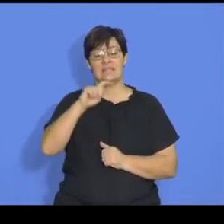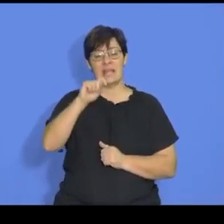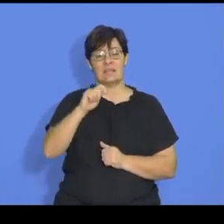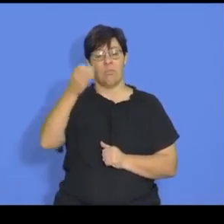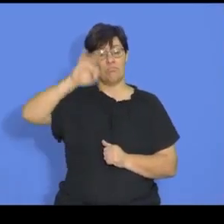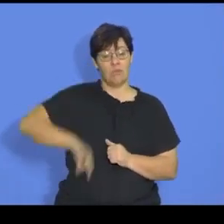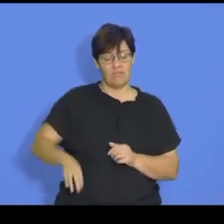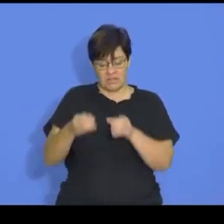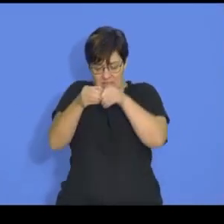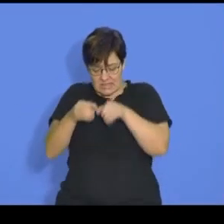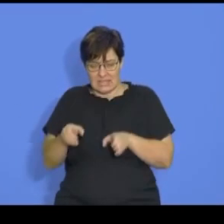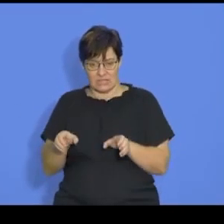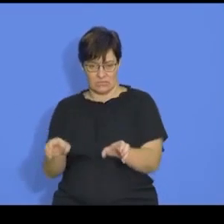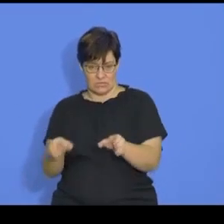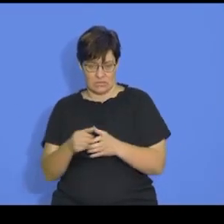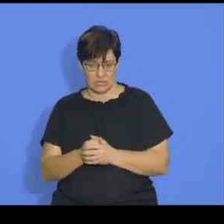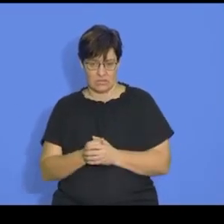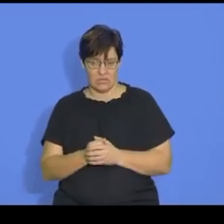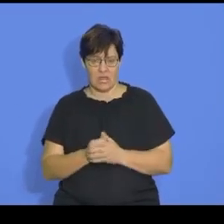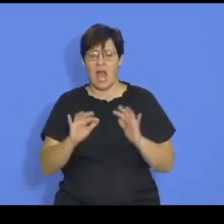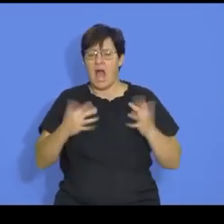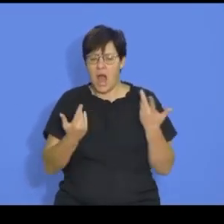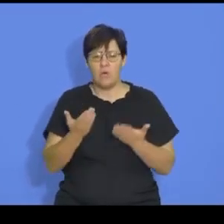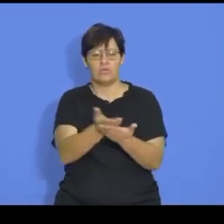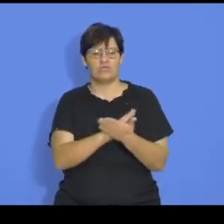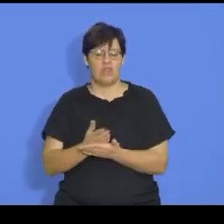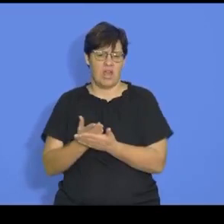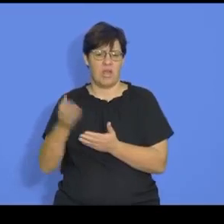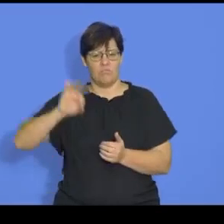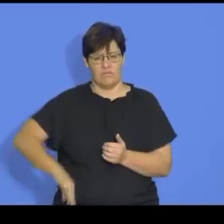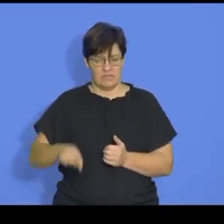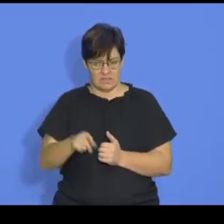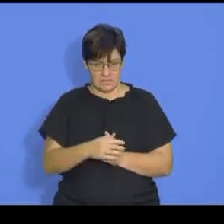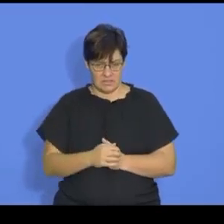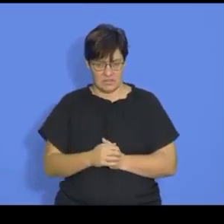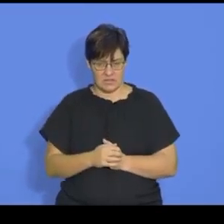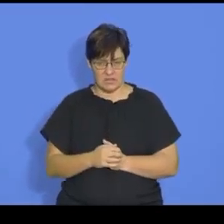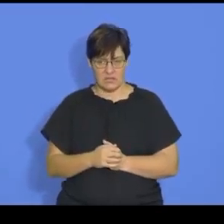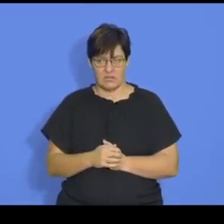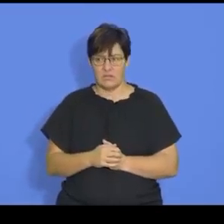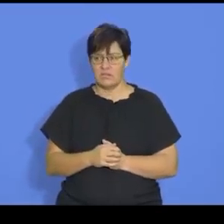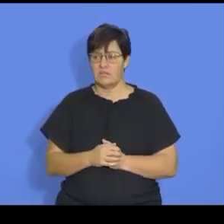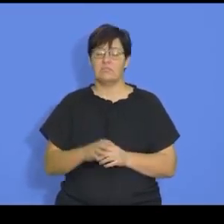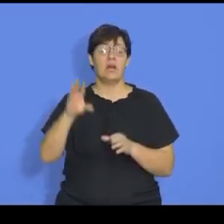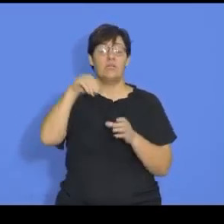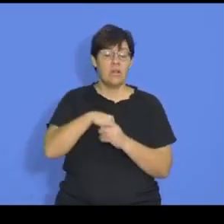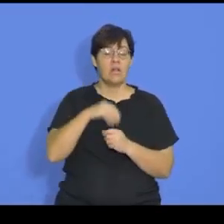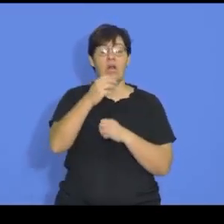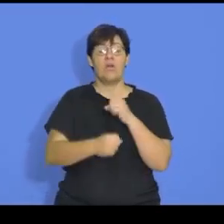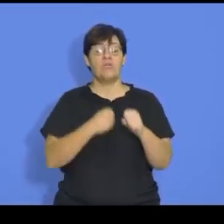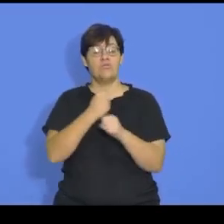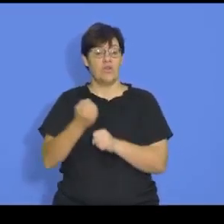net profit. This is absolutely important. How are we going to share that net profit? Including